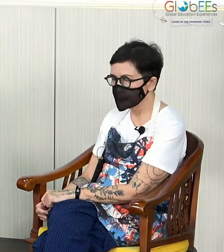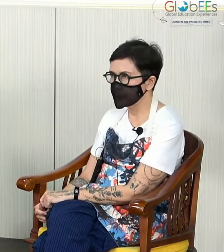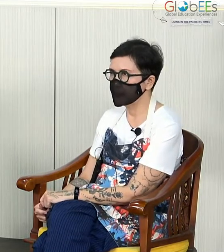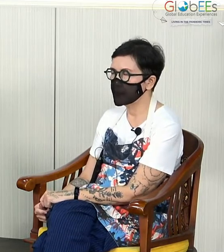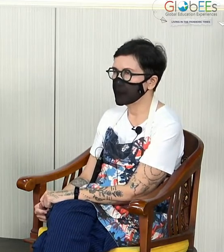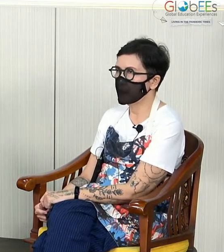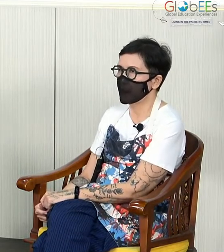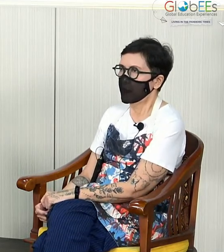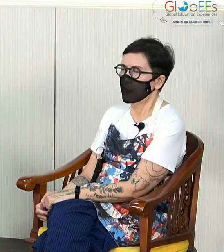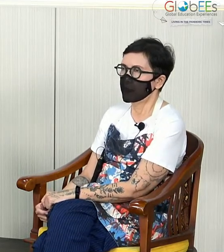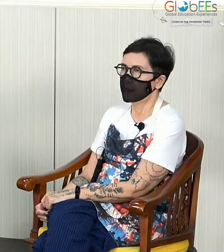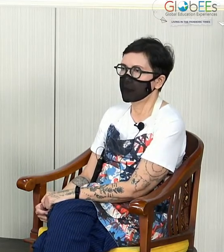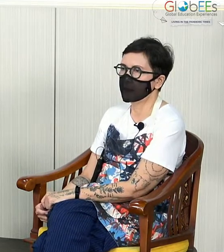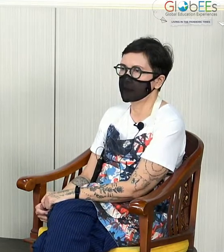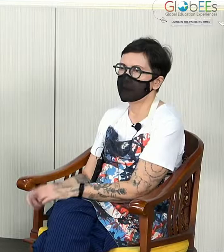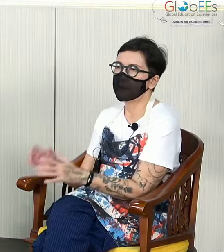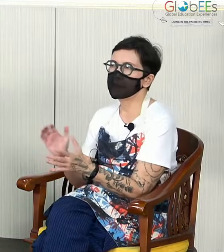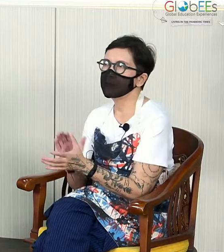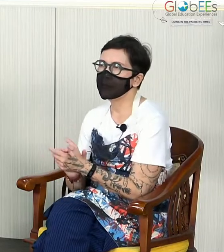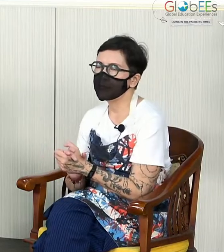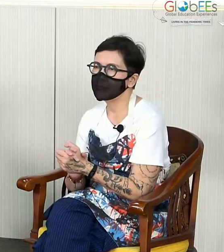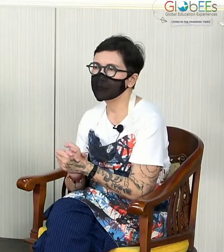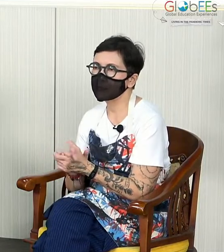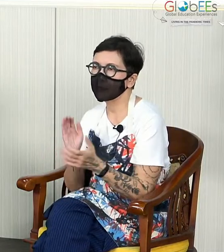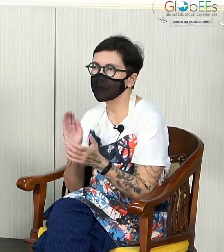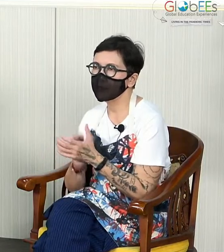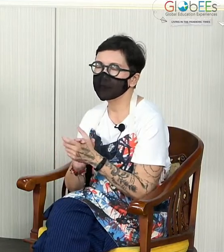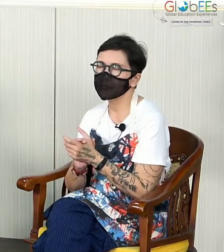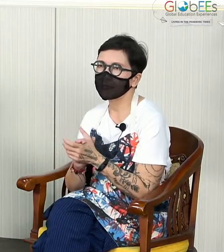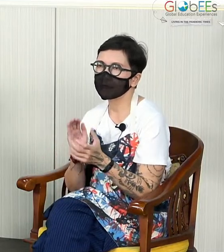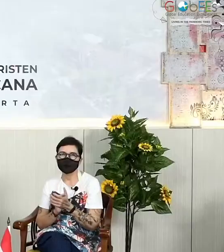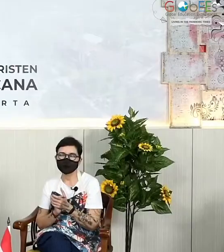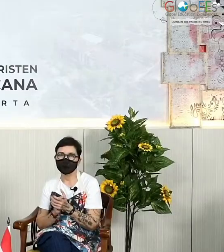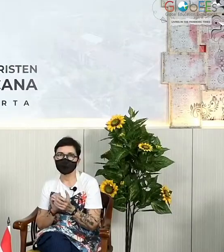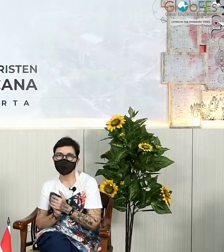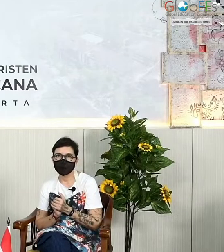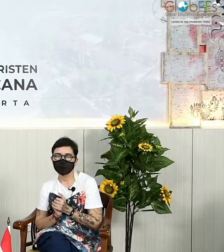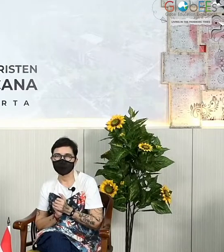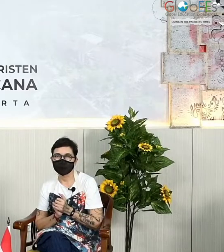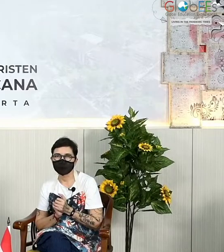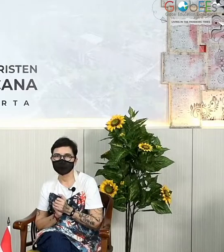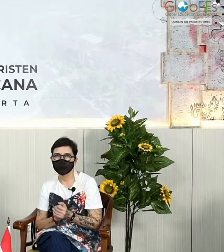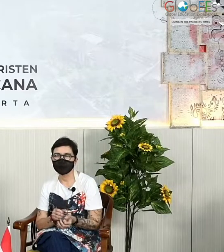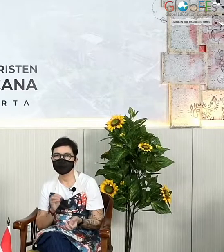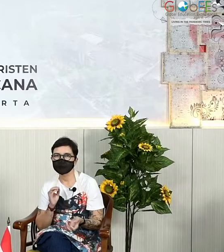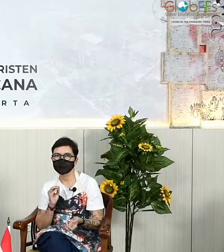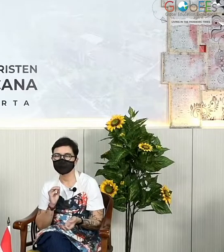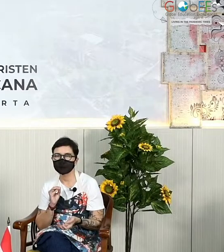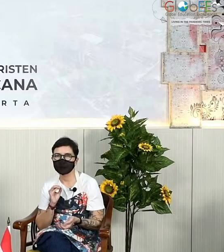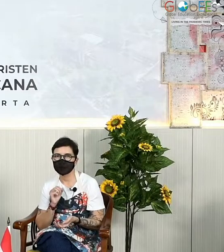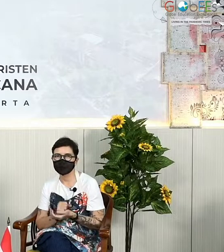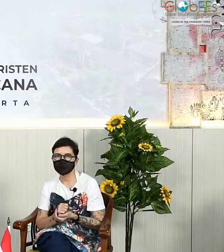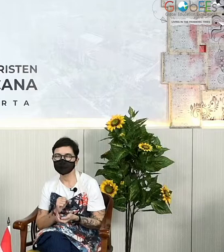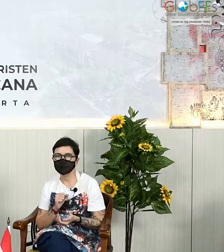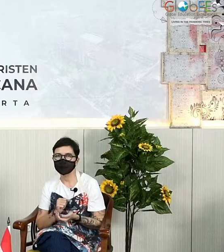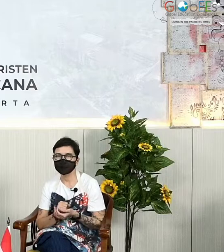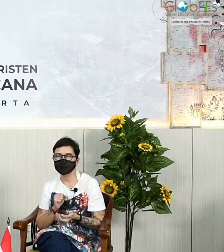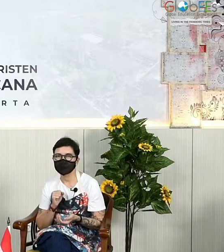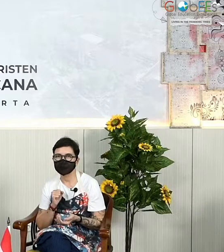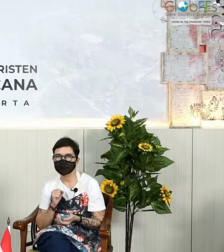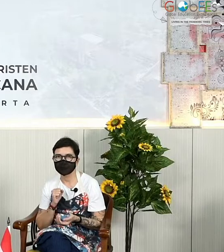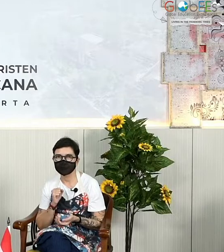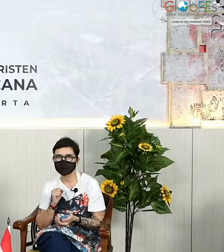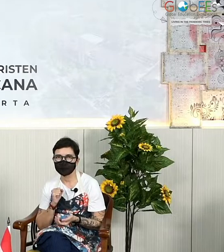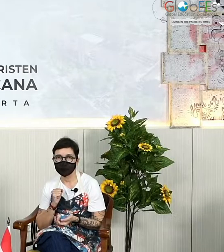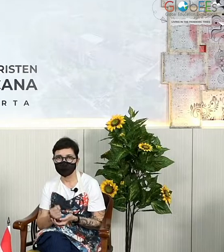not to reduce its nutrient? The best way is to eat it right away, okay? So eat it while